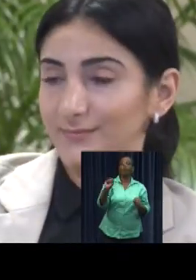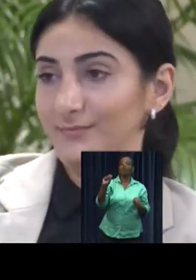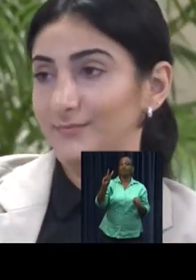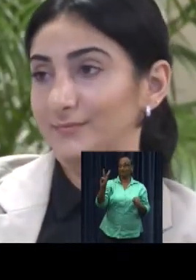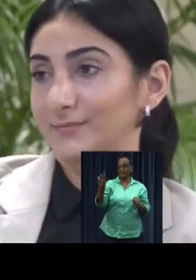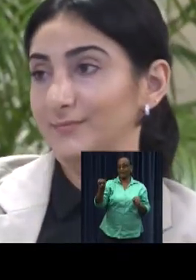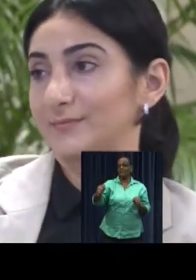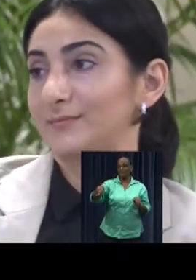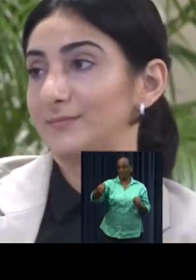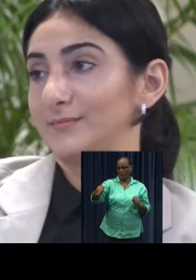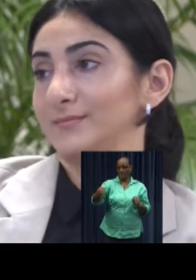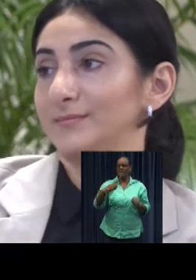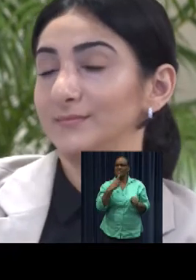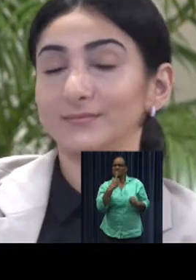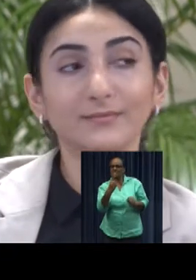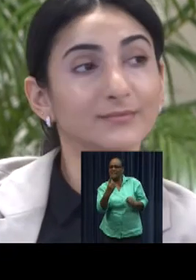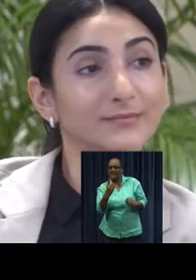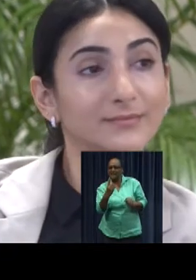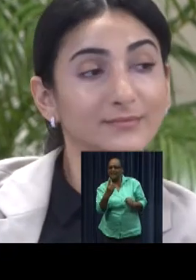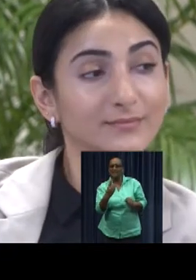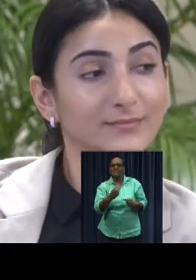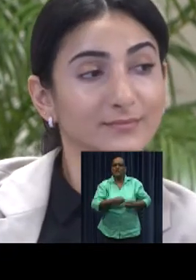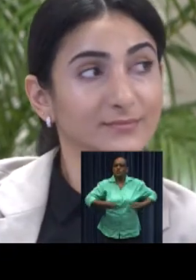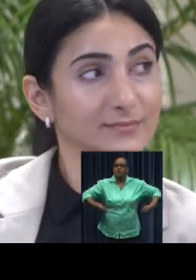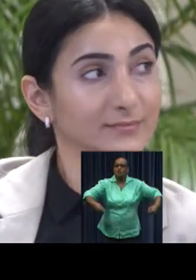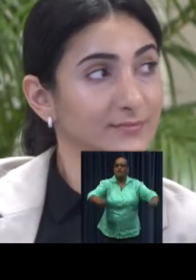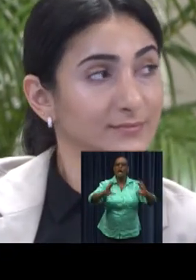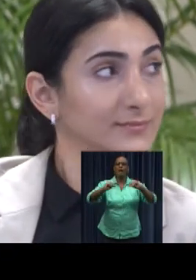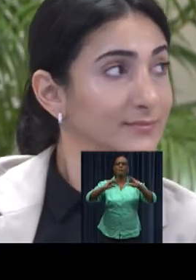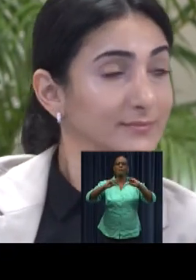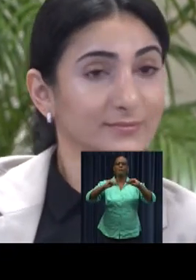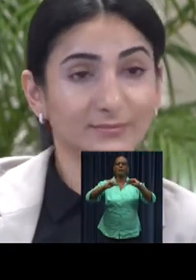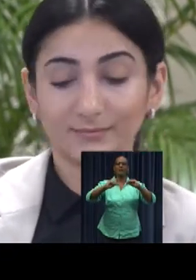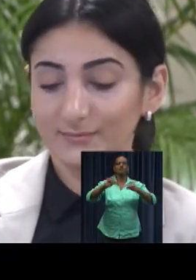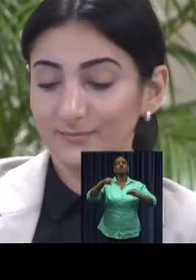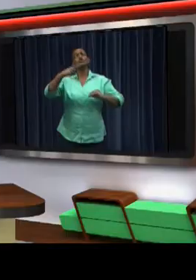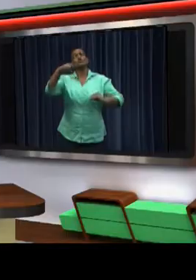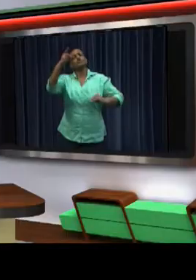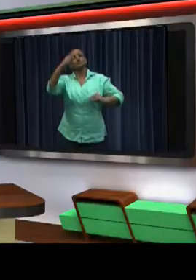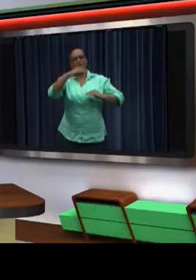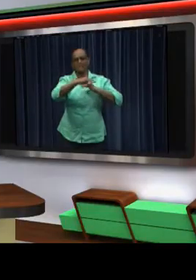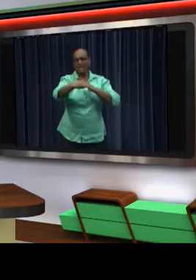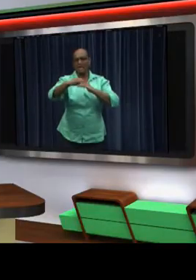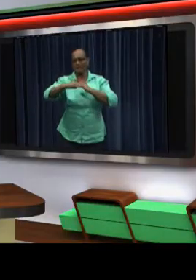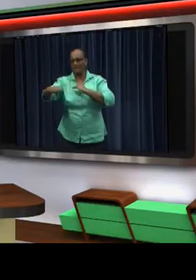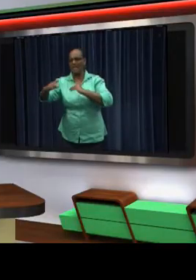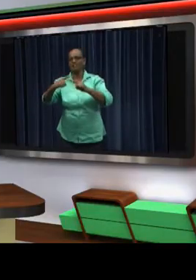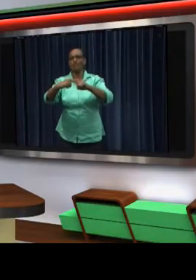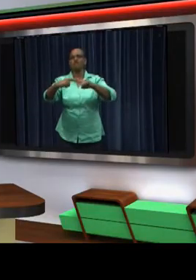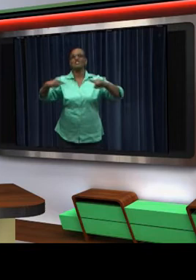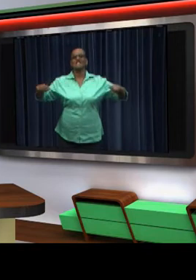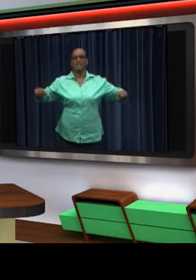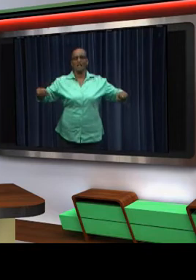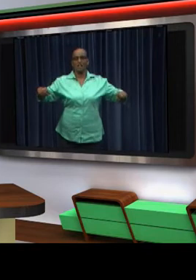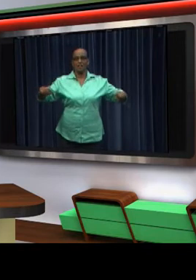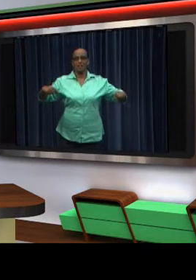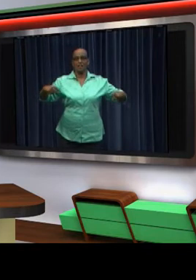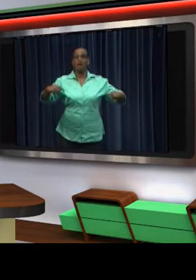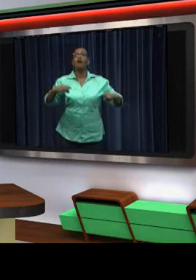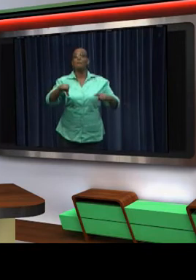Pala also emphasized that social dialogue is a process that differs from country to